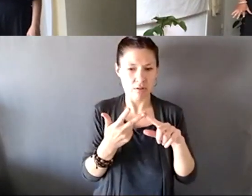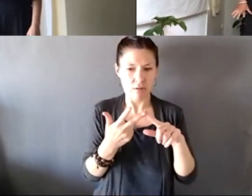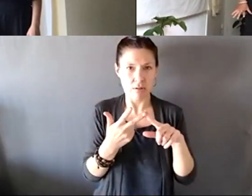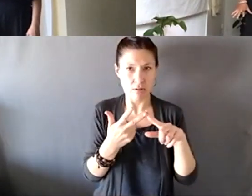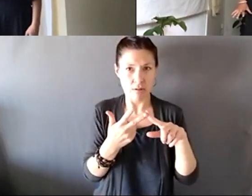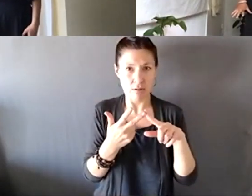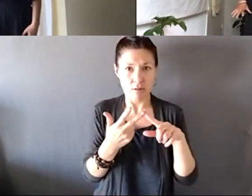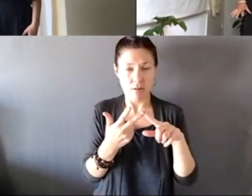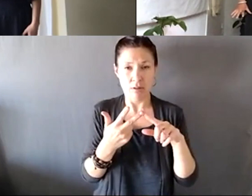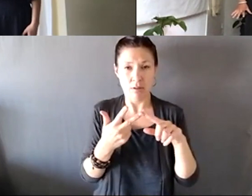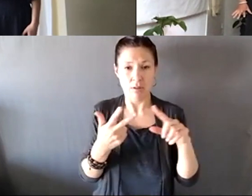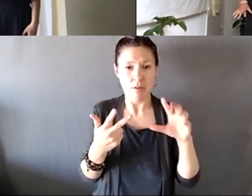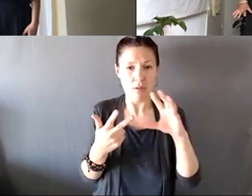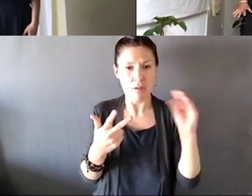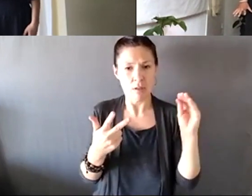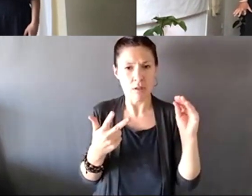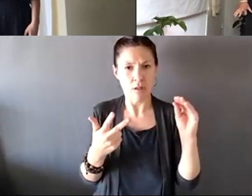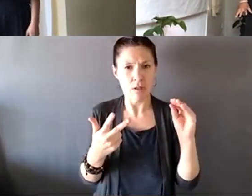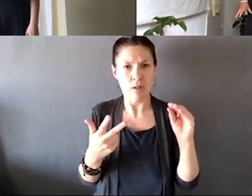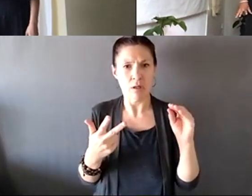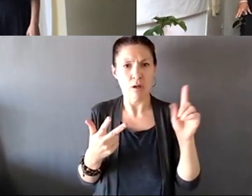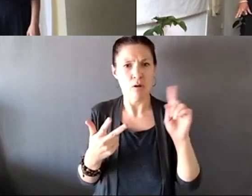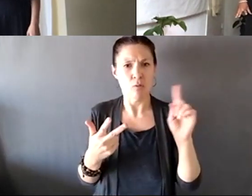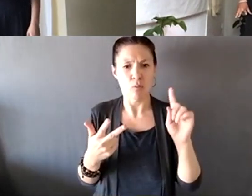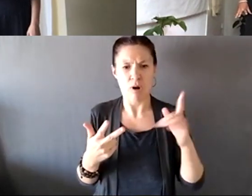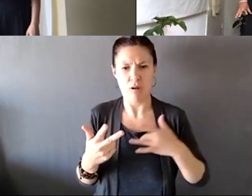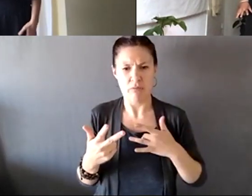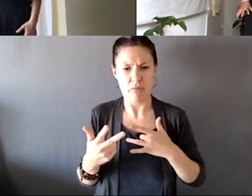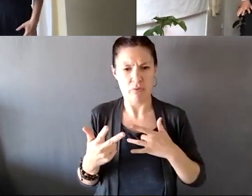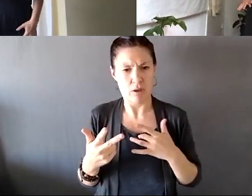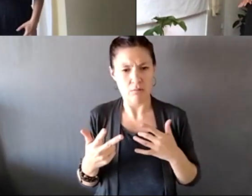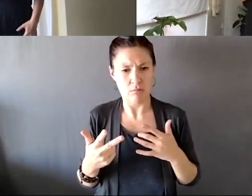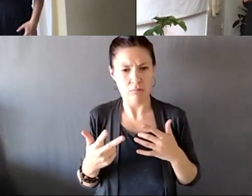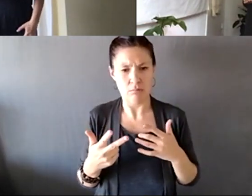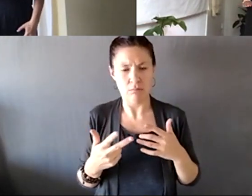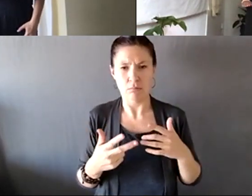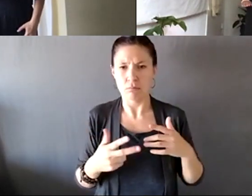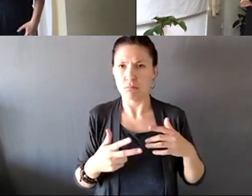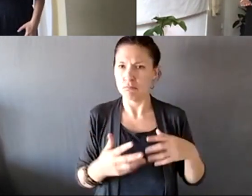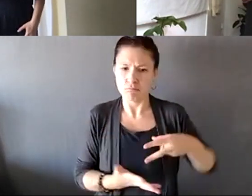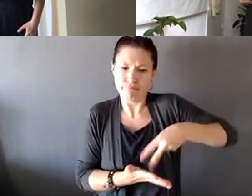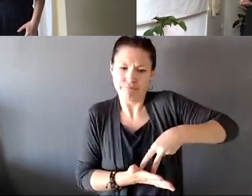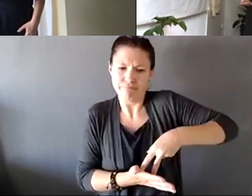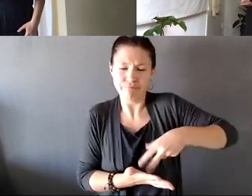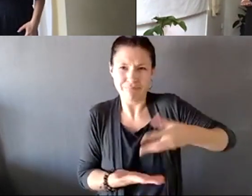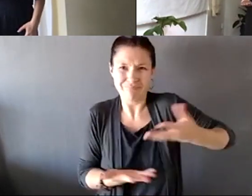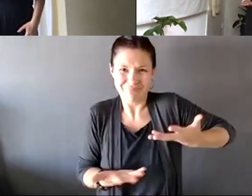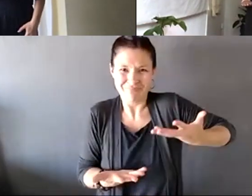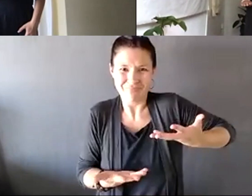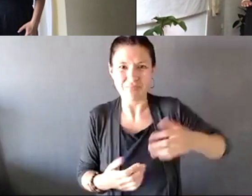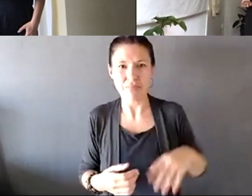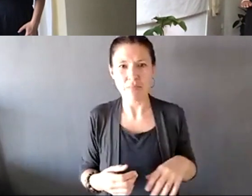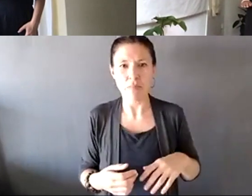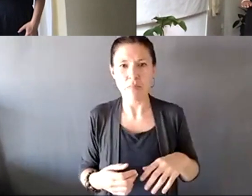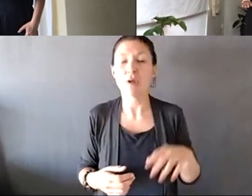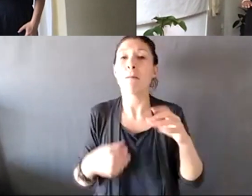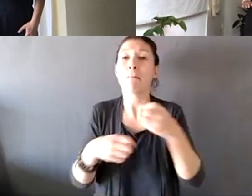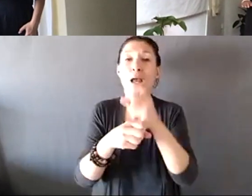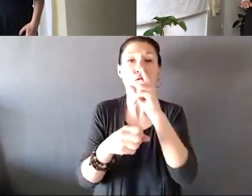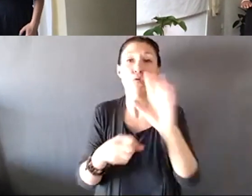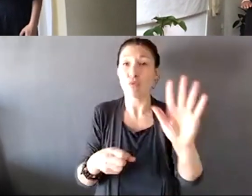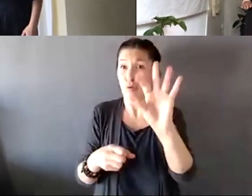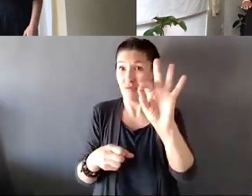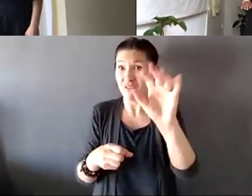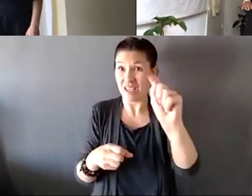we find our posture, our feet are flat on the ground. So whether you're sitting